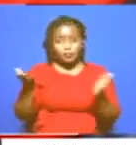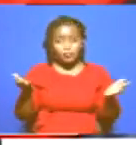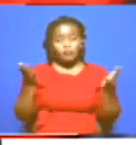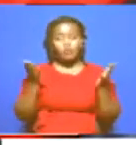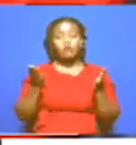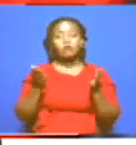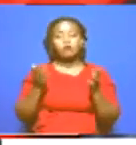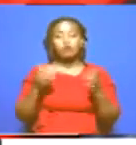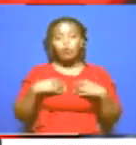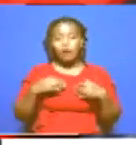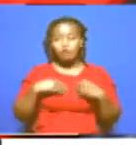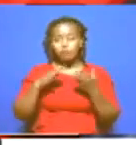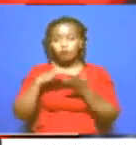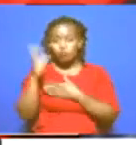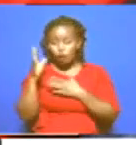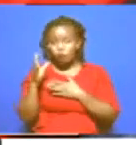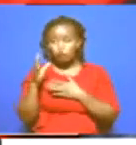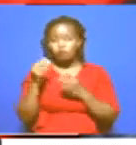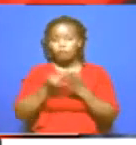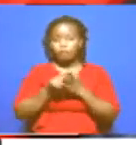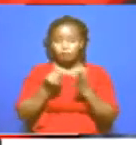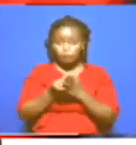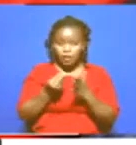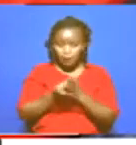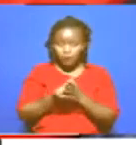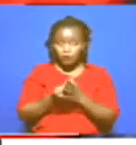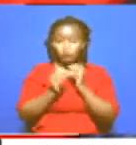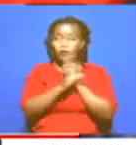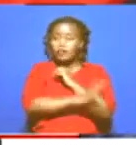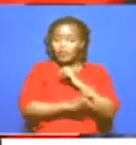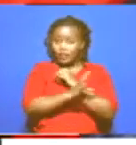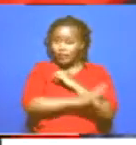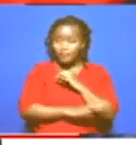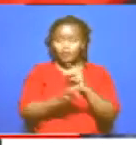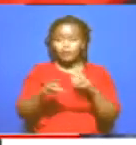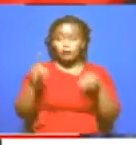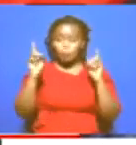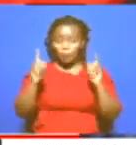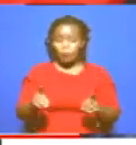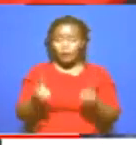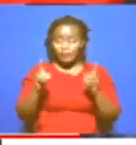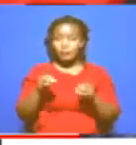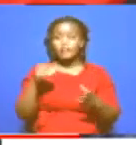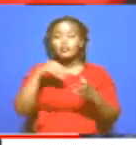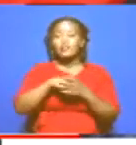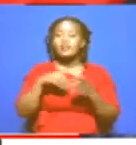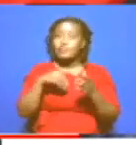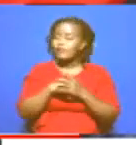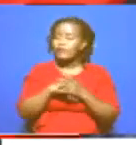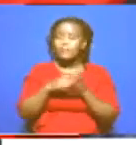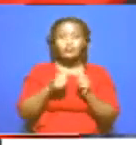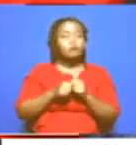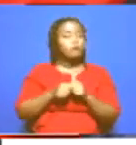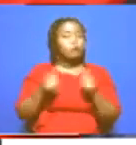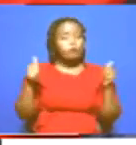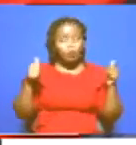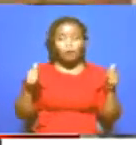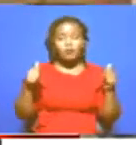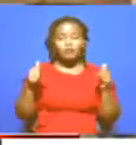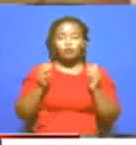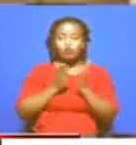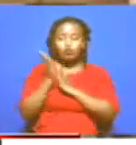intellectual capital. And therefore, the country must invest properly in